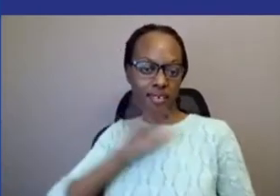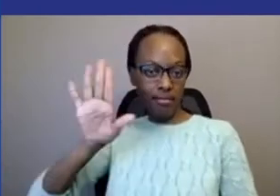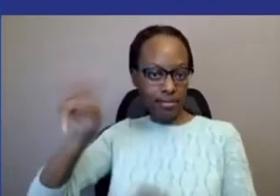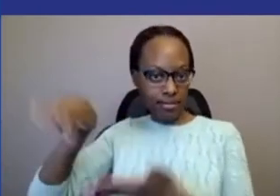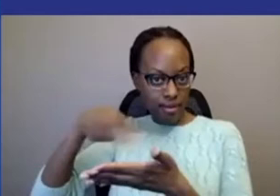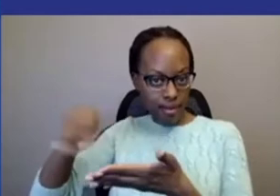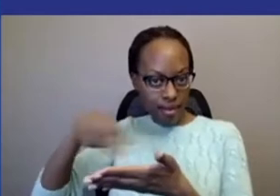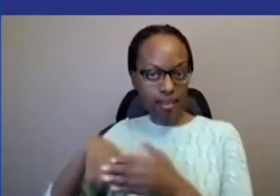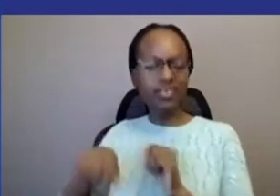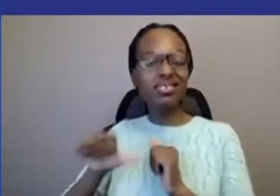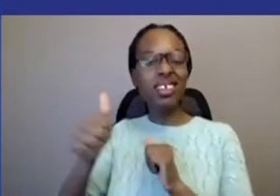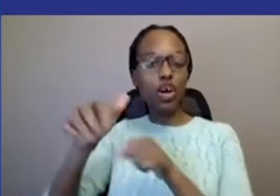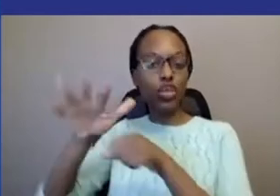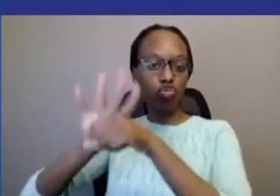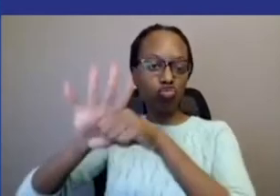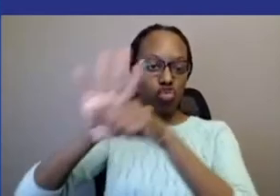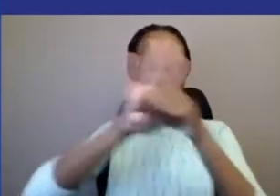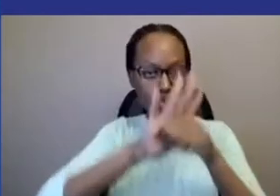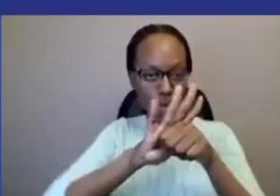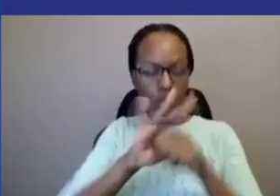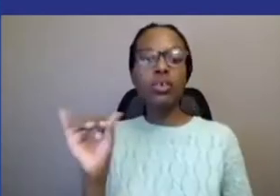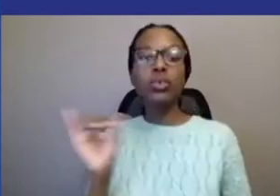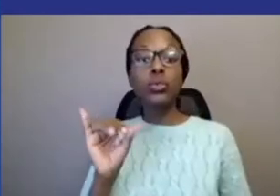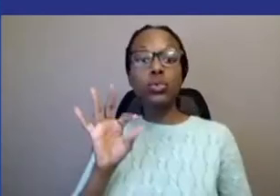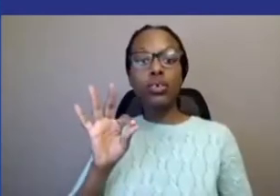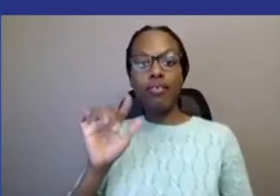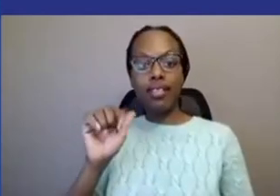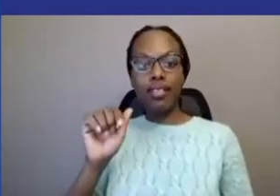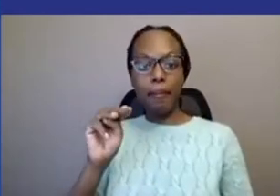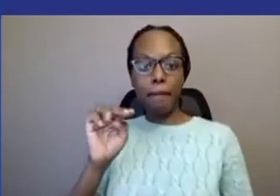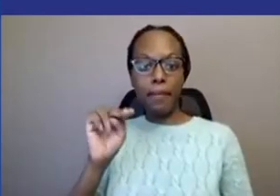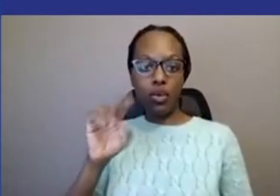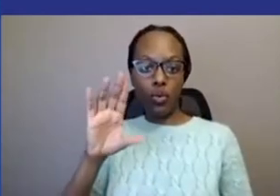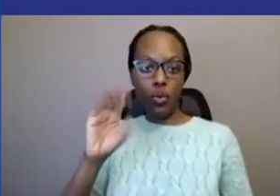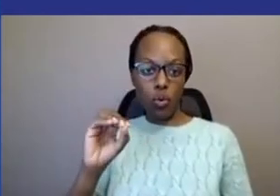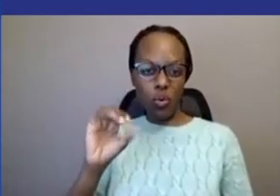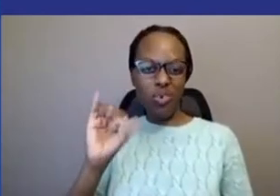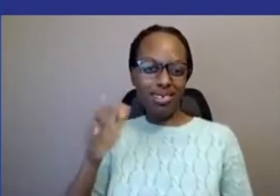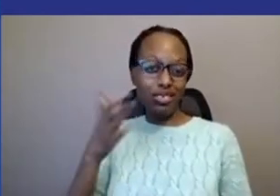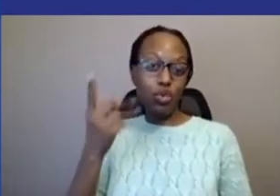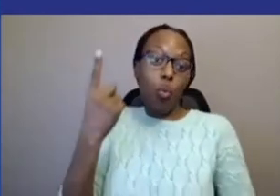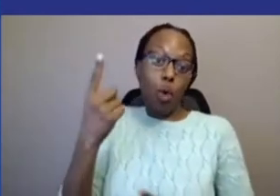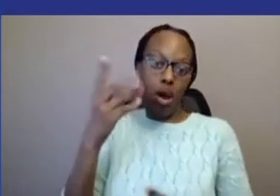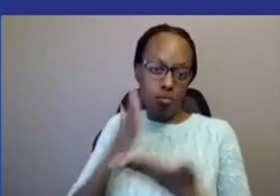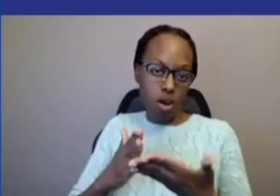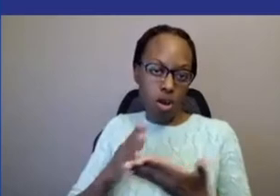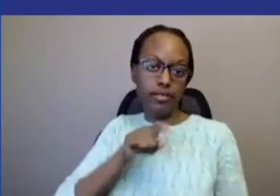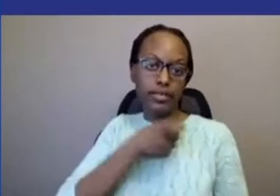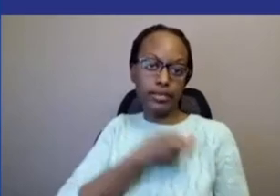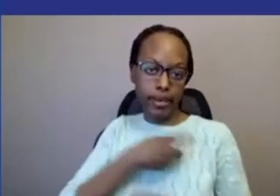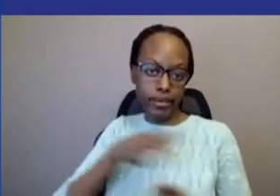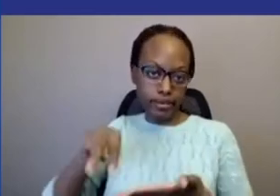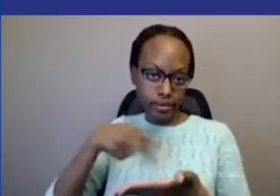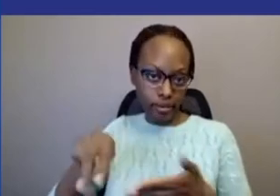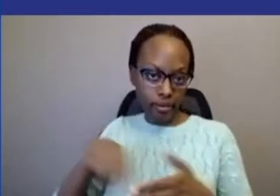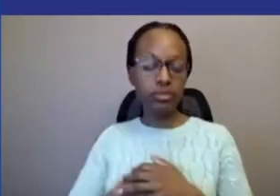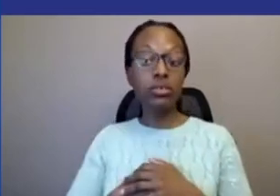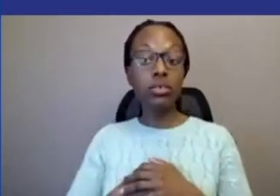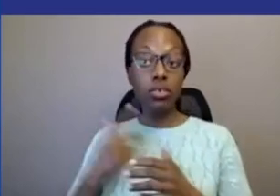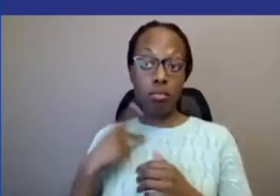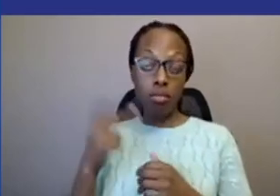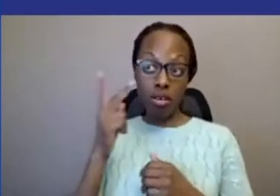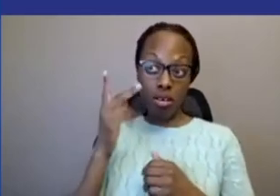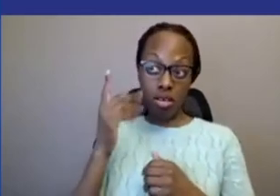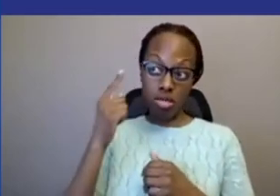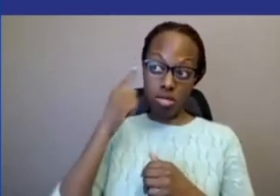many other regional dances and flamenco. Flamenco is just a part of it. So I didn't see Spanish dance